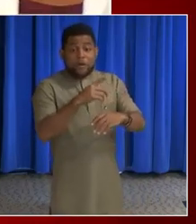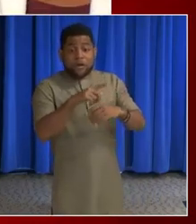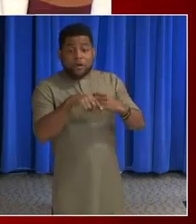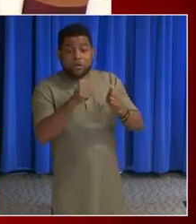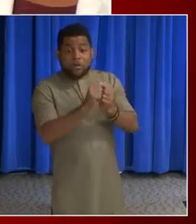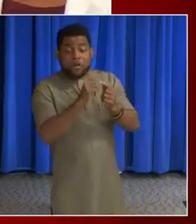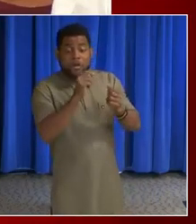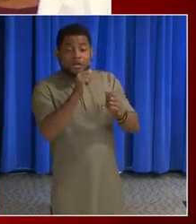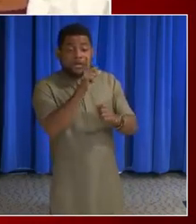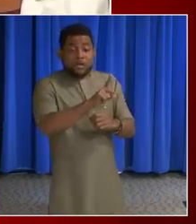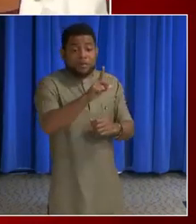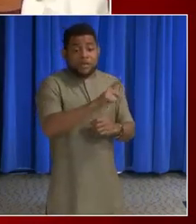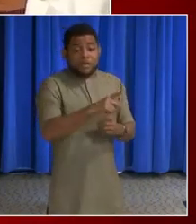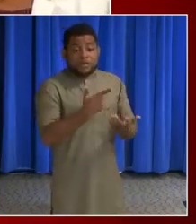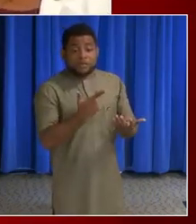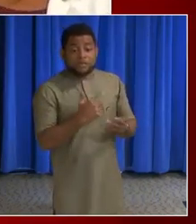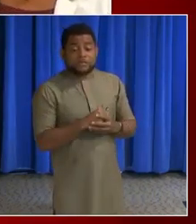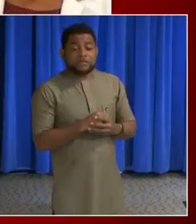Yeah, Mark.